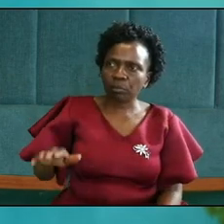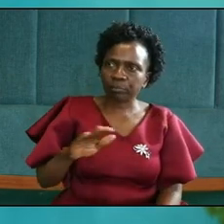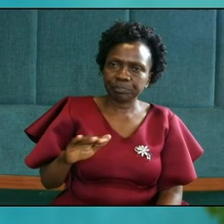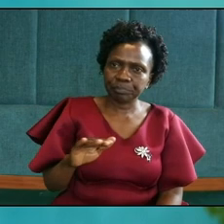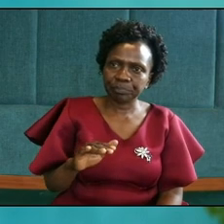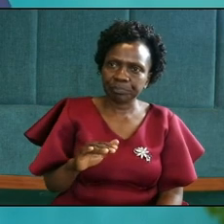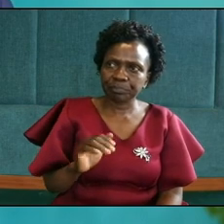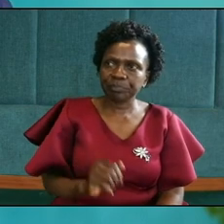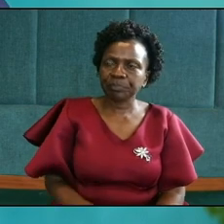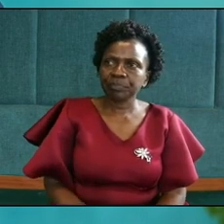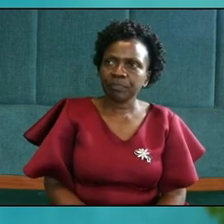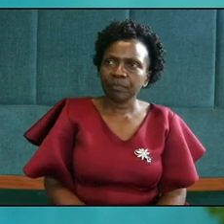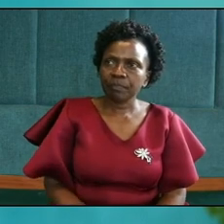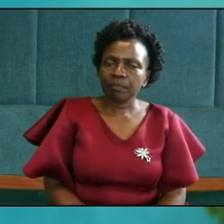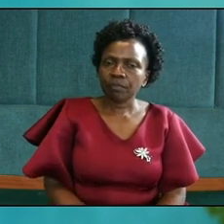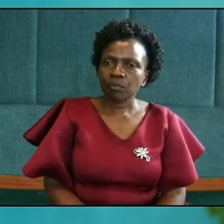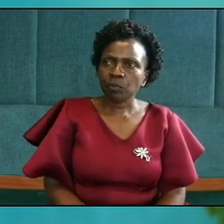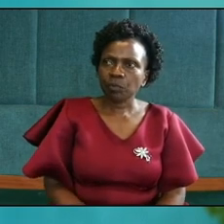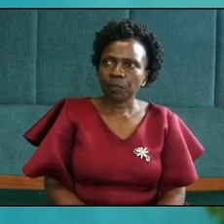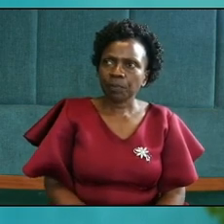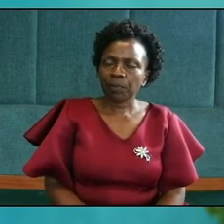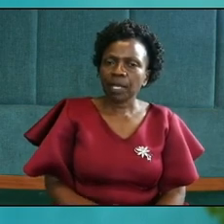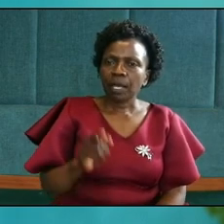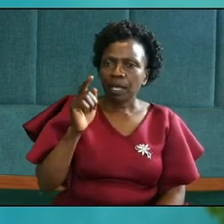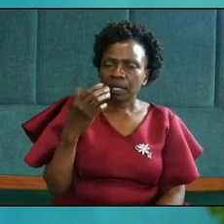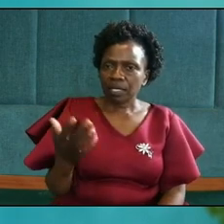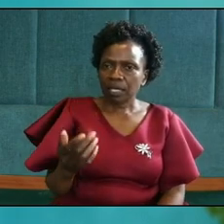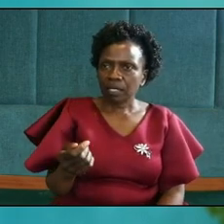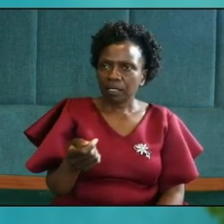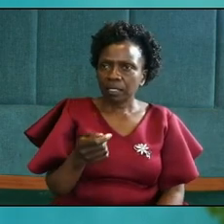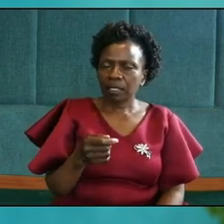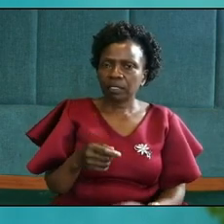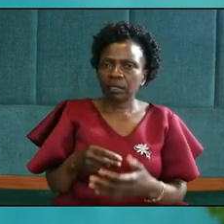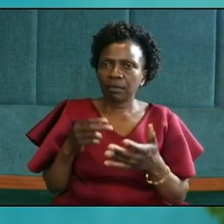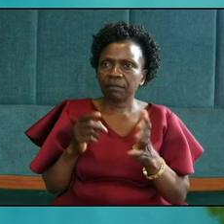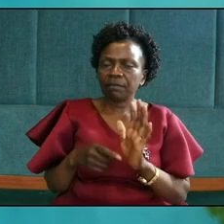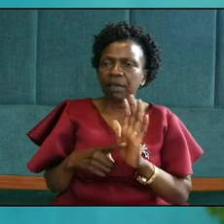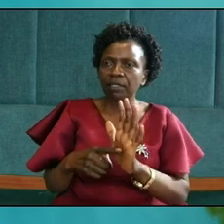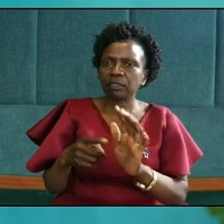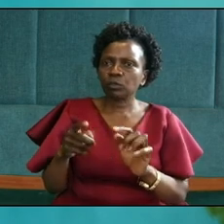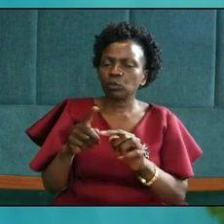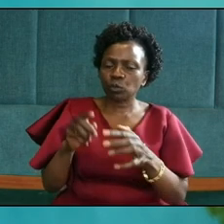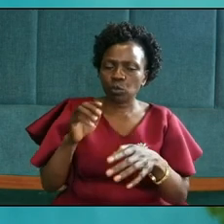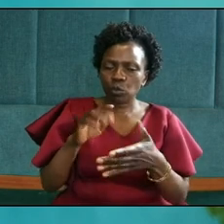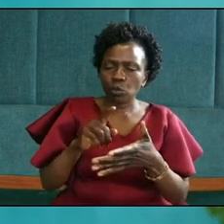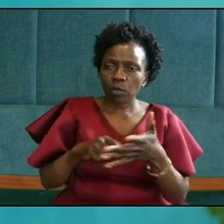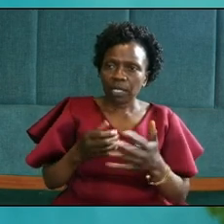is regarded as done to Jesus Christ. As we close, my dear friends, I want